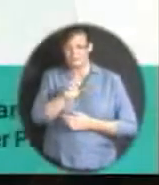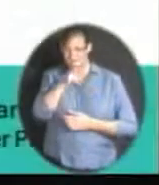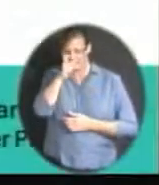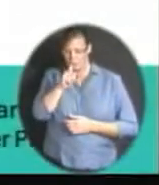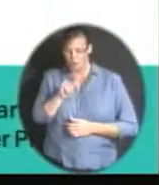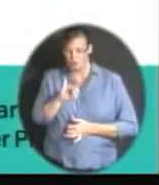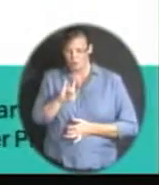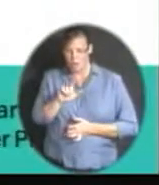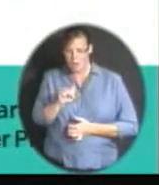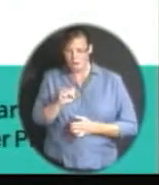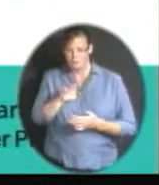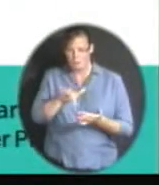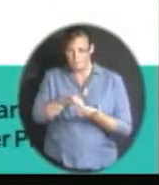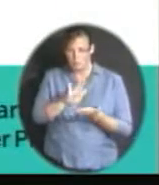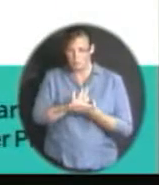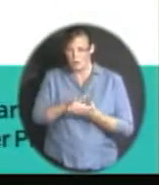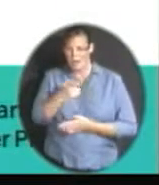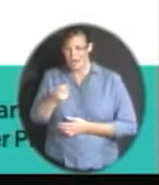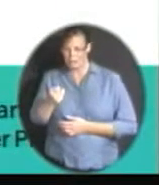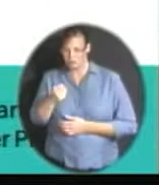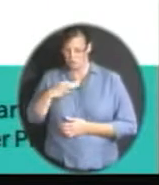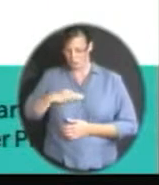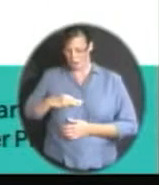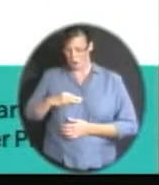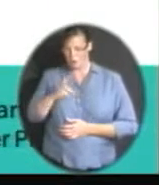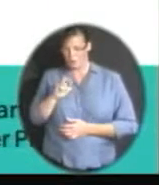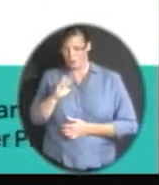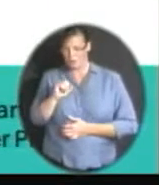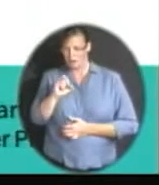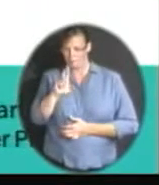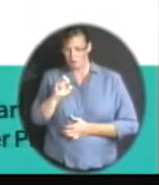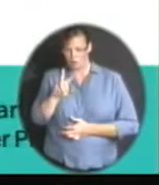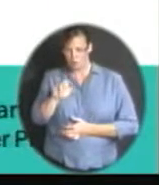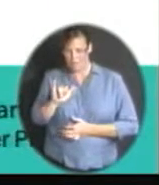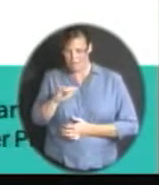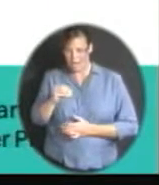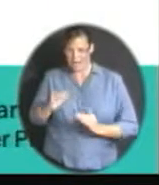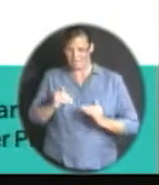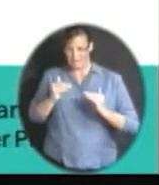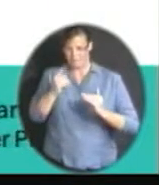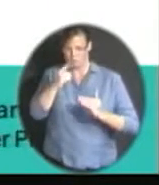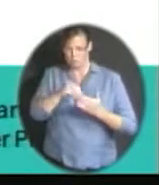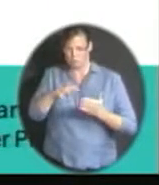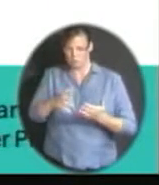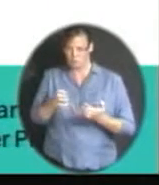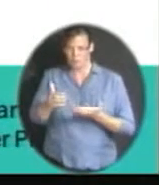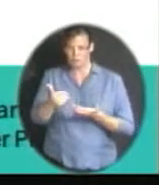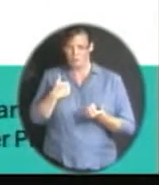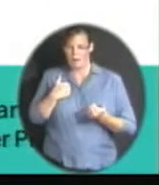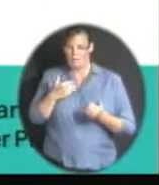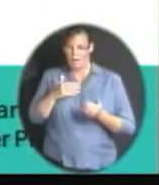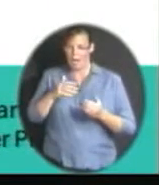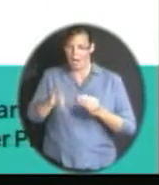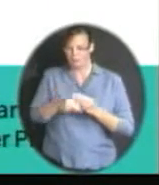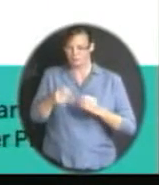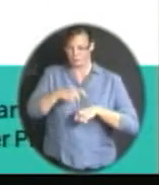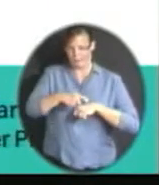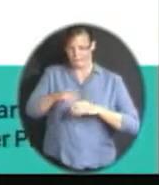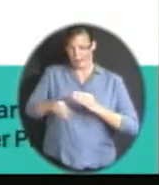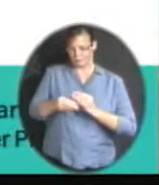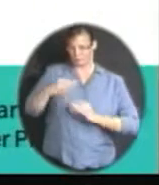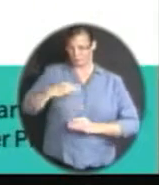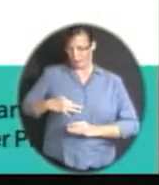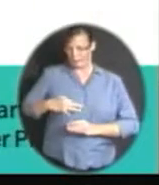school students. We offer high school credit recovery and credit advancement for students who want to harvest some extra time and get some extra